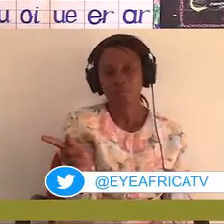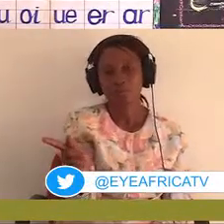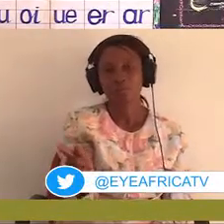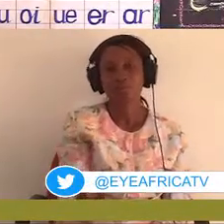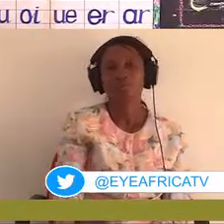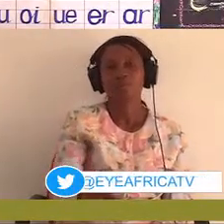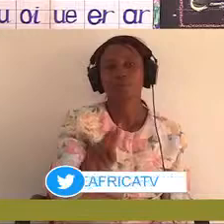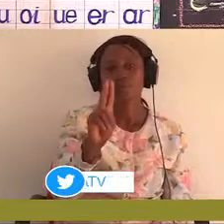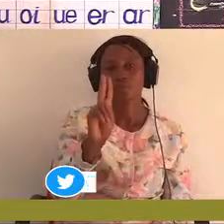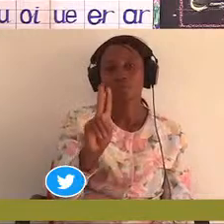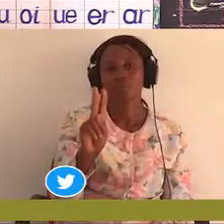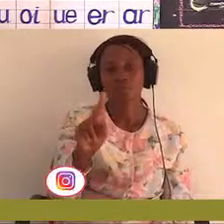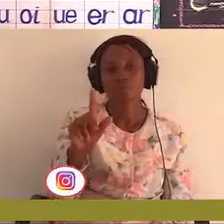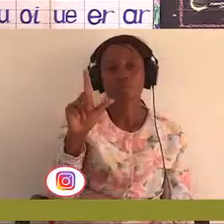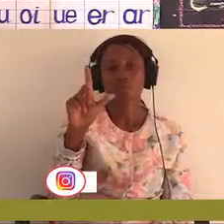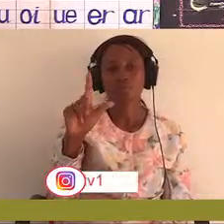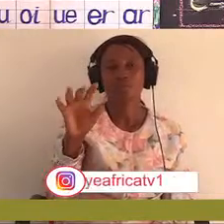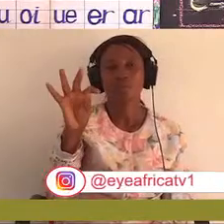Golf.